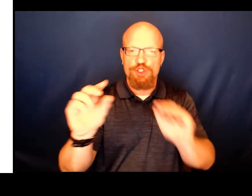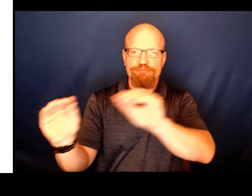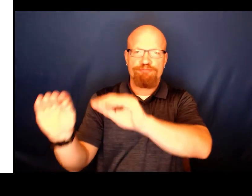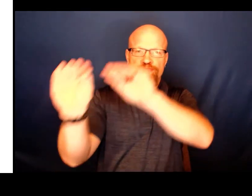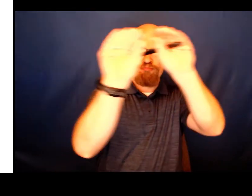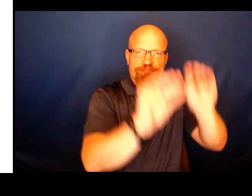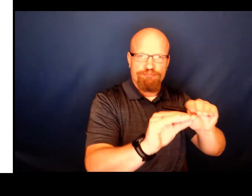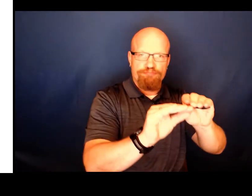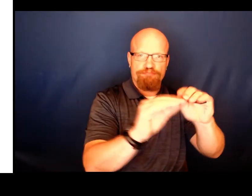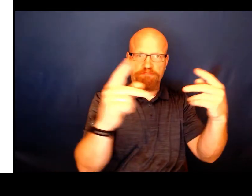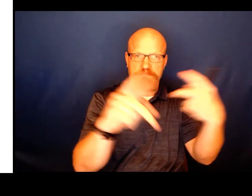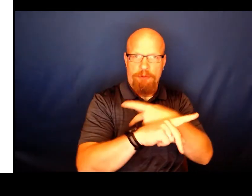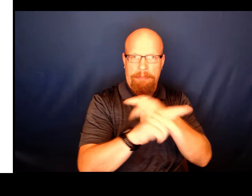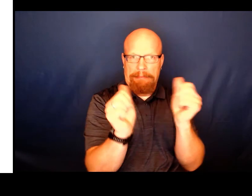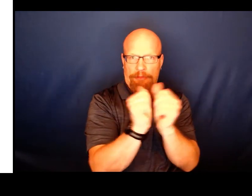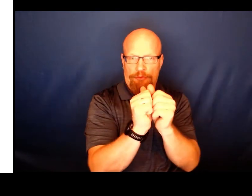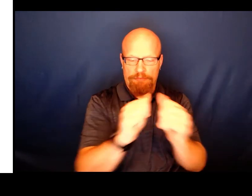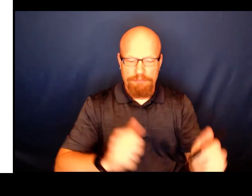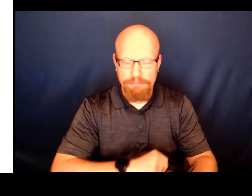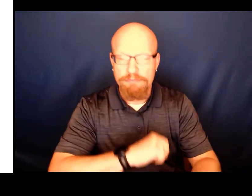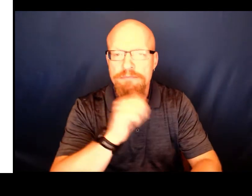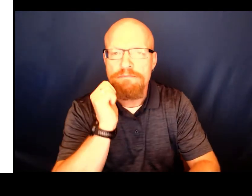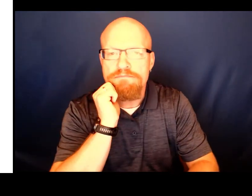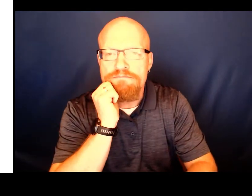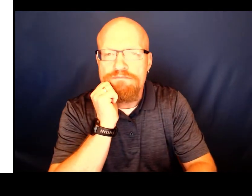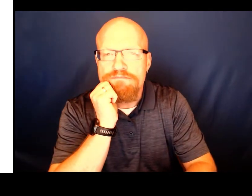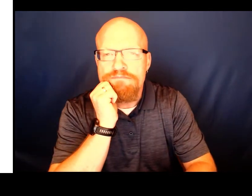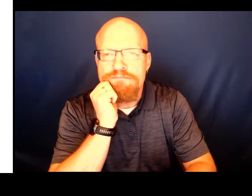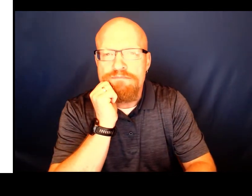Okay, first we're going to move these, multiply them together.